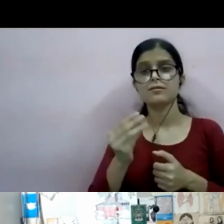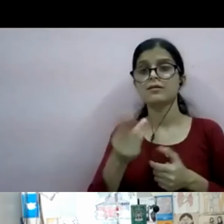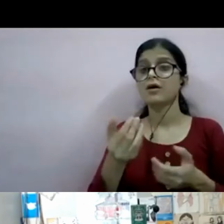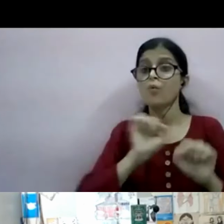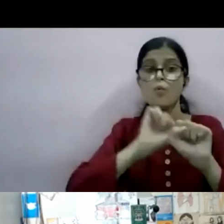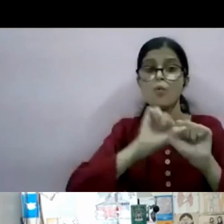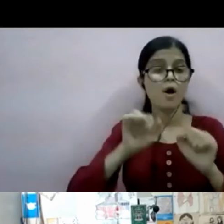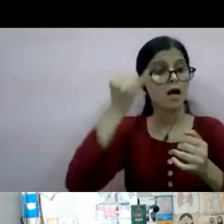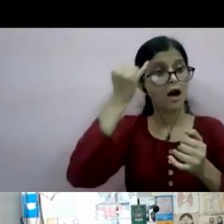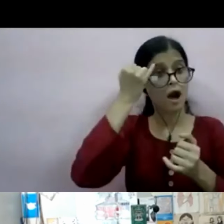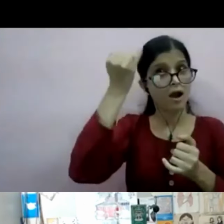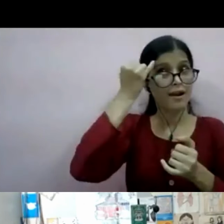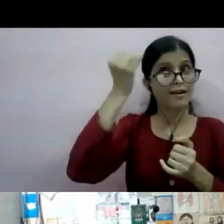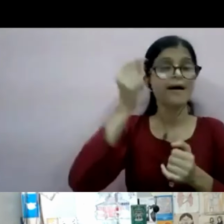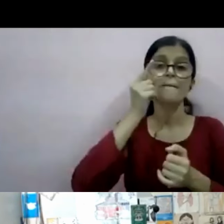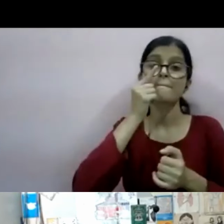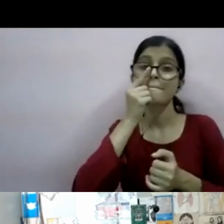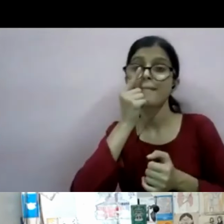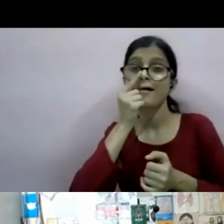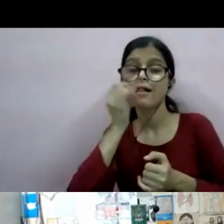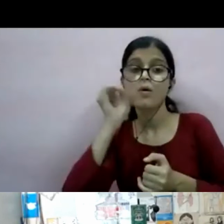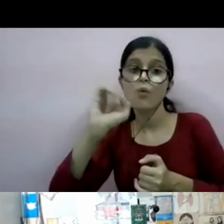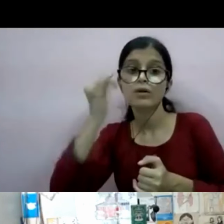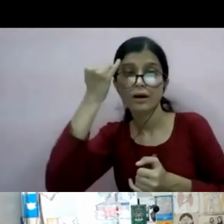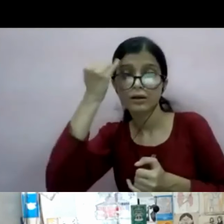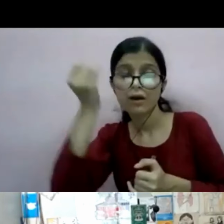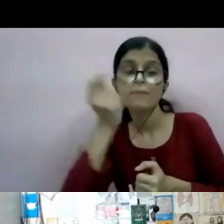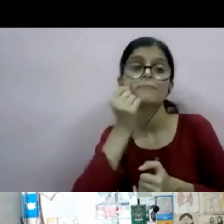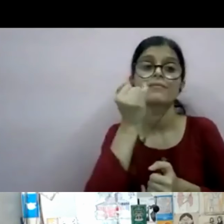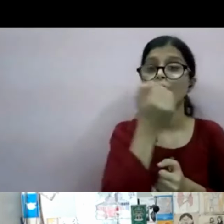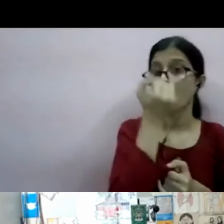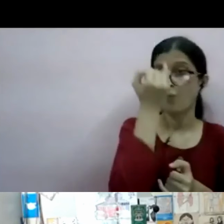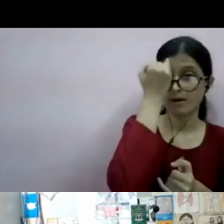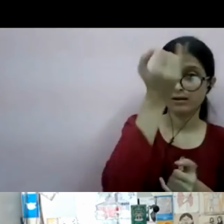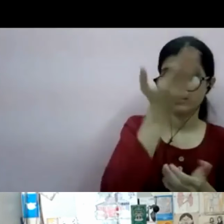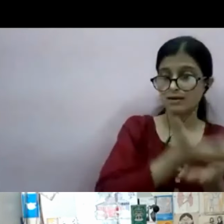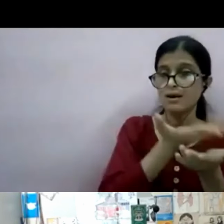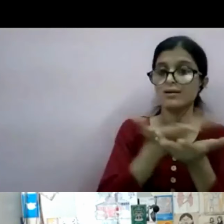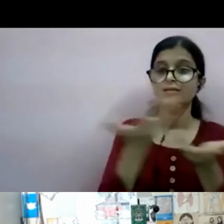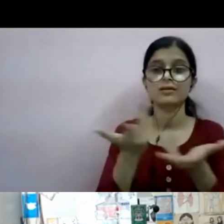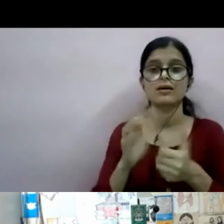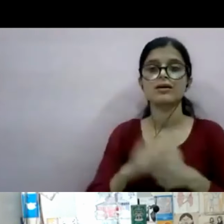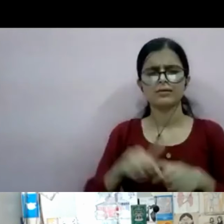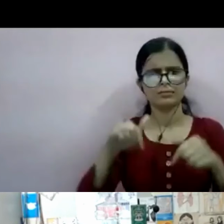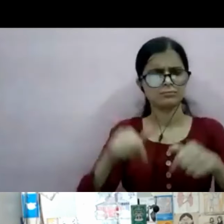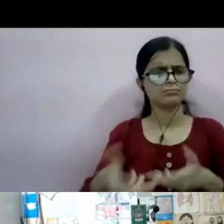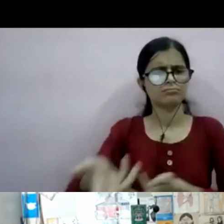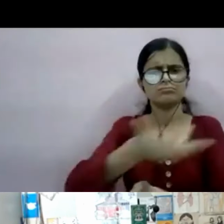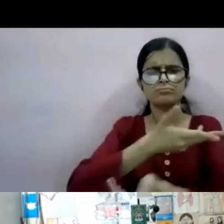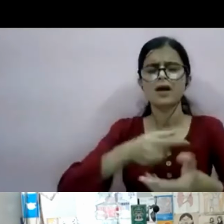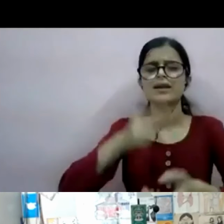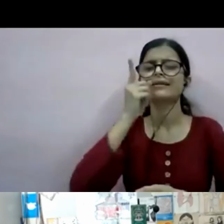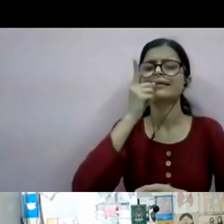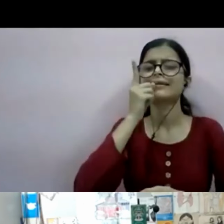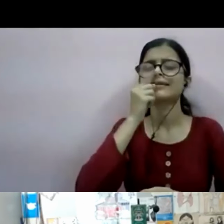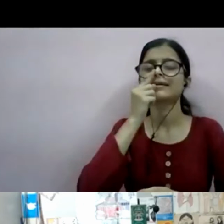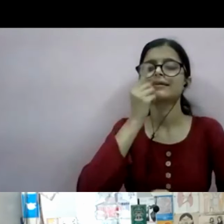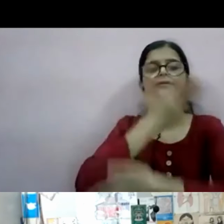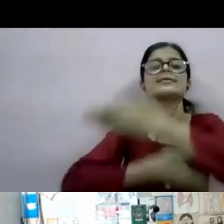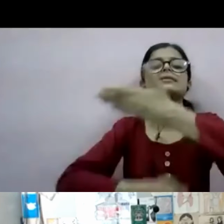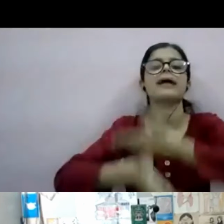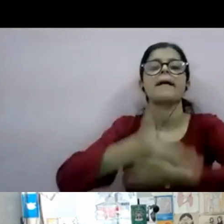of male or female. And in this session, however, I focus on cis disabled women. So,